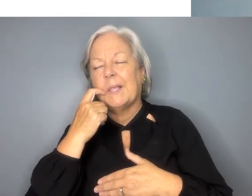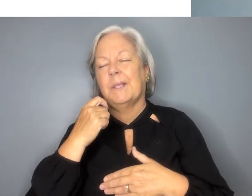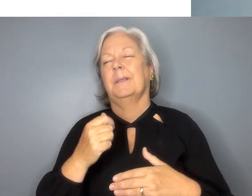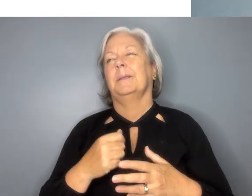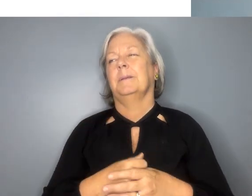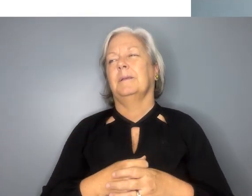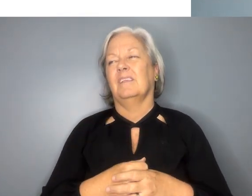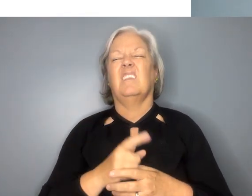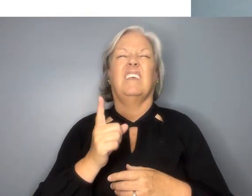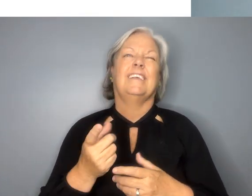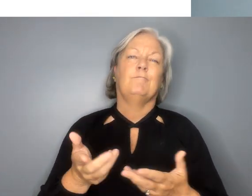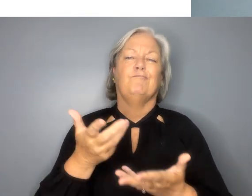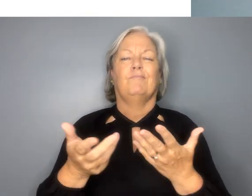just